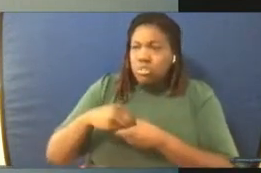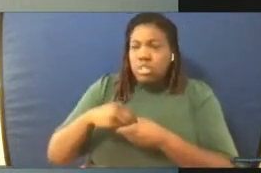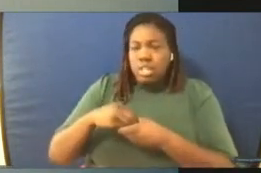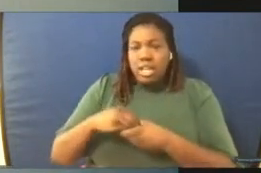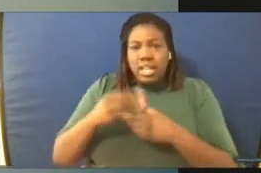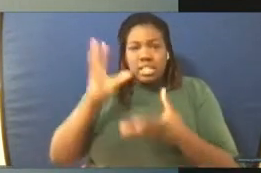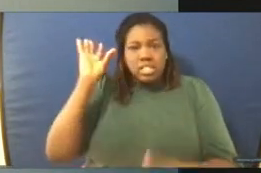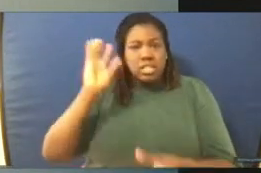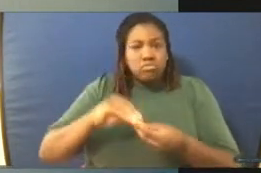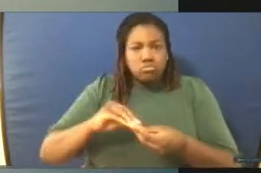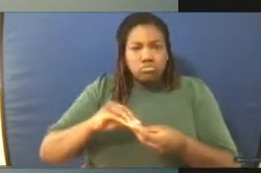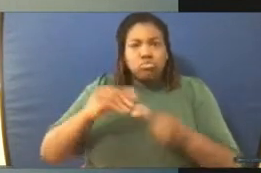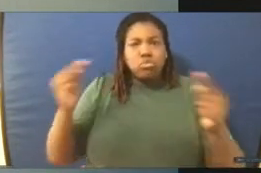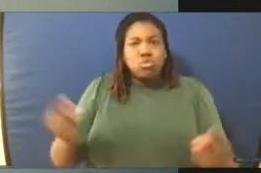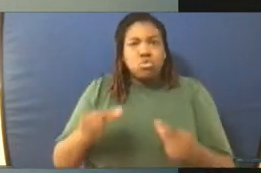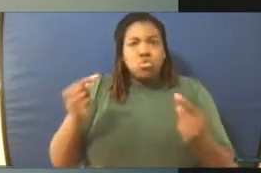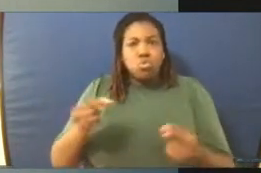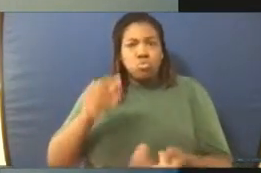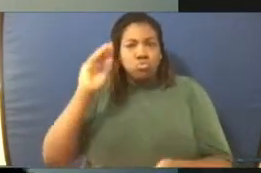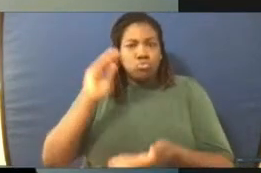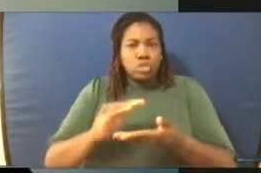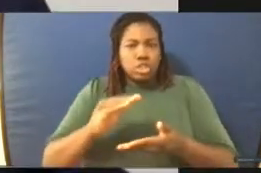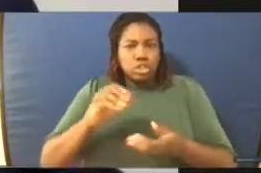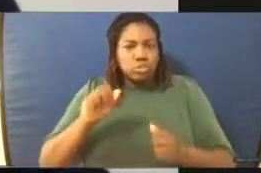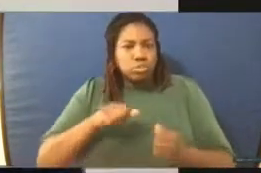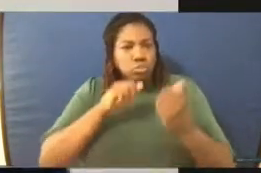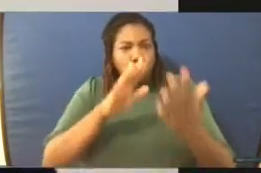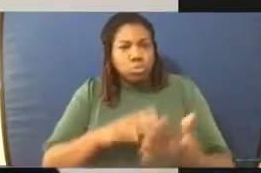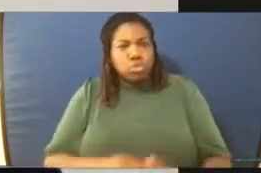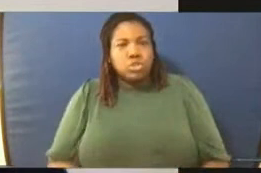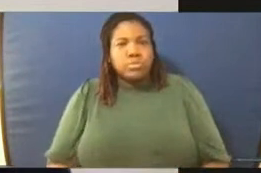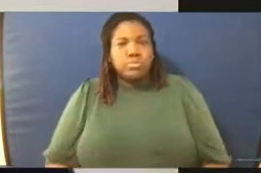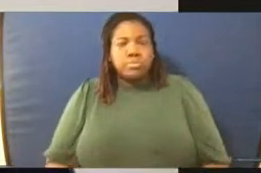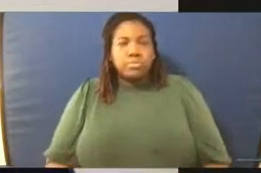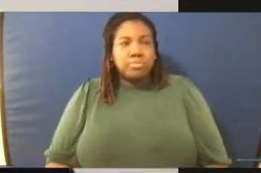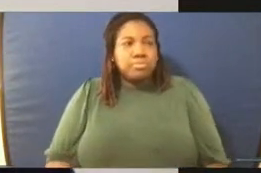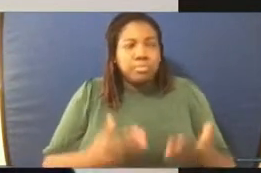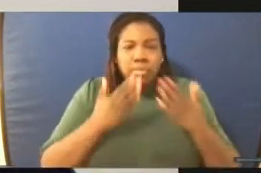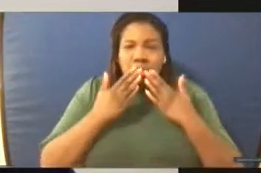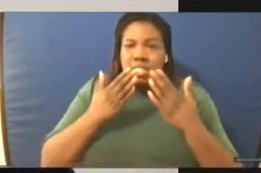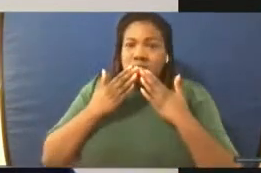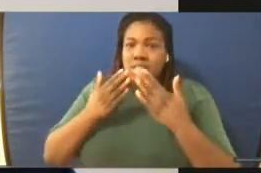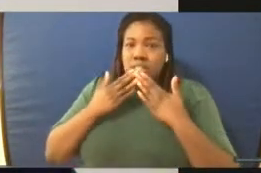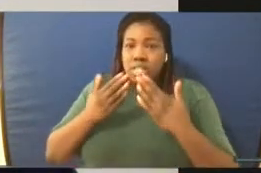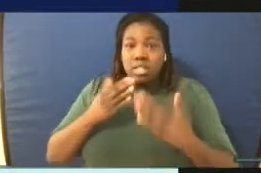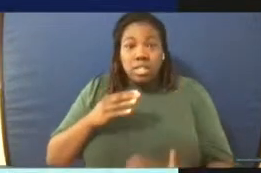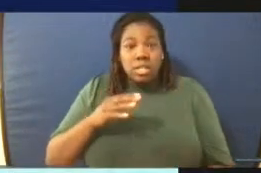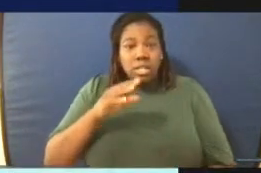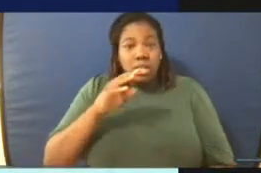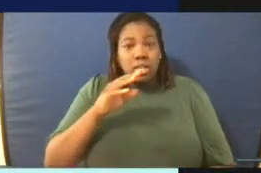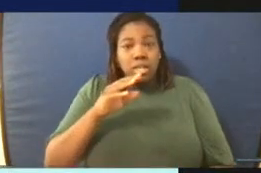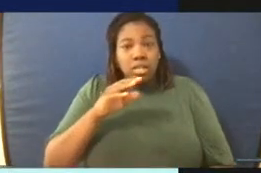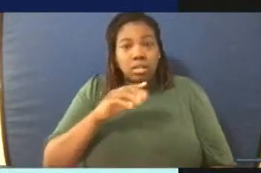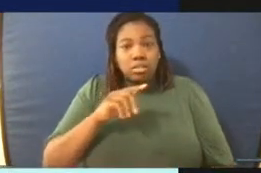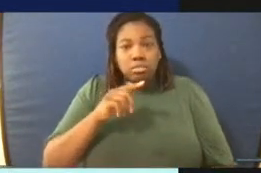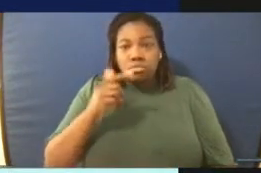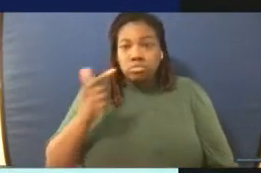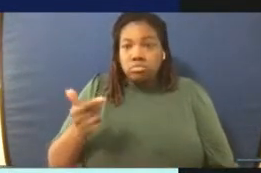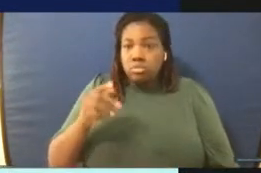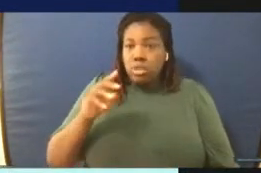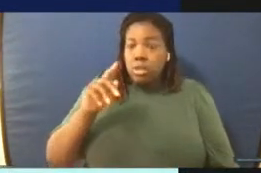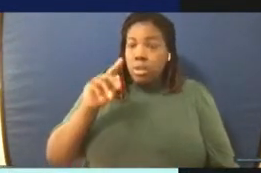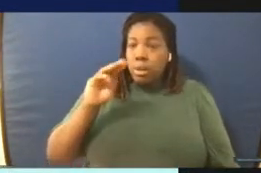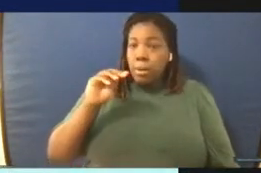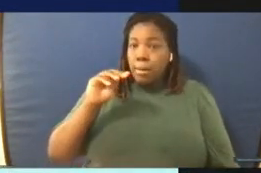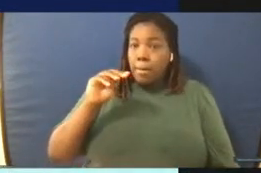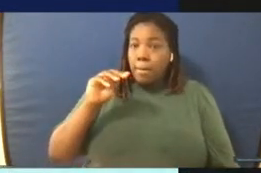comprehensive harm reduction approach. Thank you. Thank you. Just so mindful of the time, Ms. Turner, I will ask you to make your comment, and then